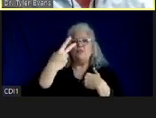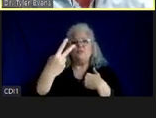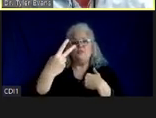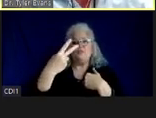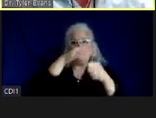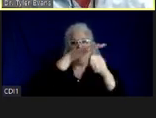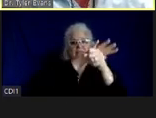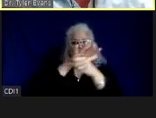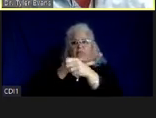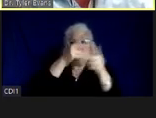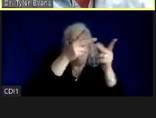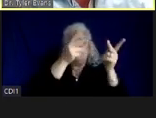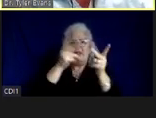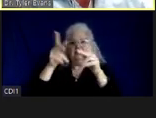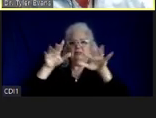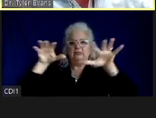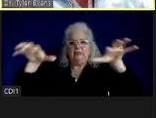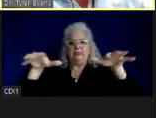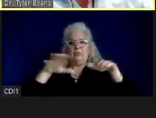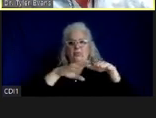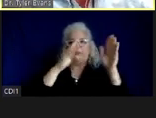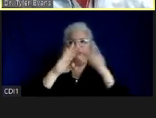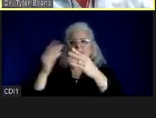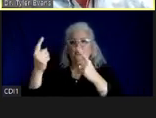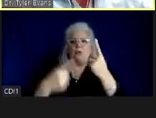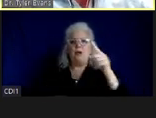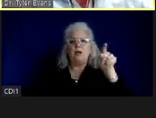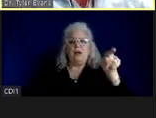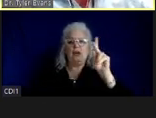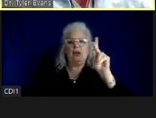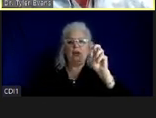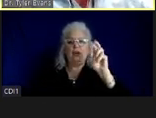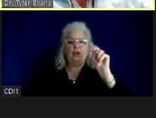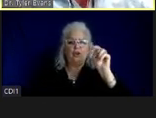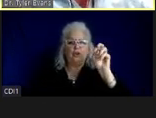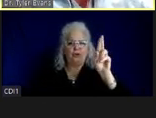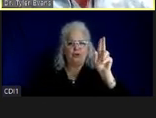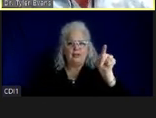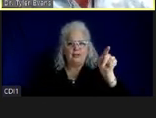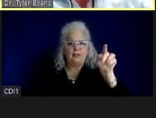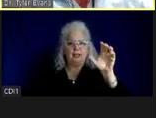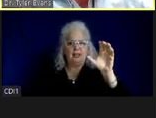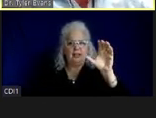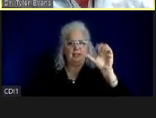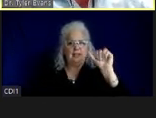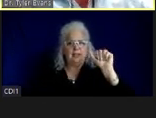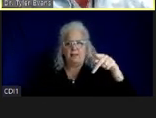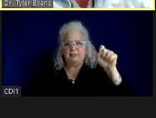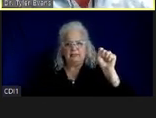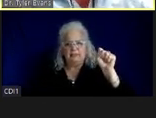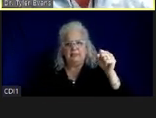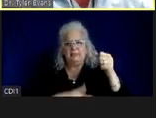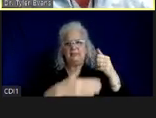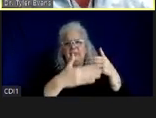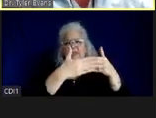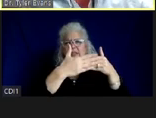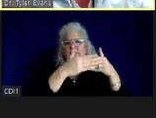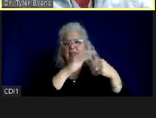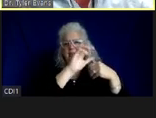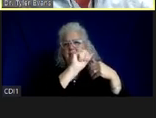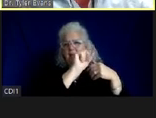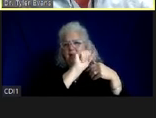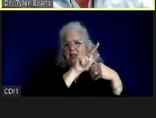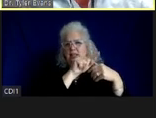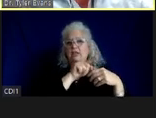Kerner campus by the canal. But it's, you know, it's I think it's pretty fantastic. Next slide.